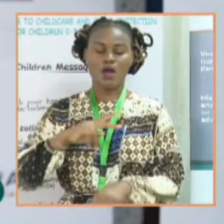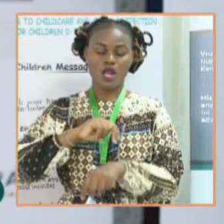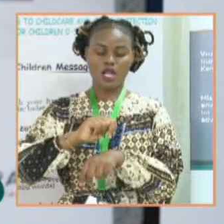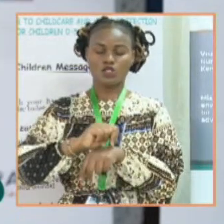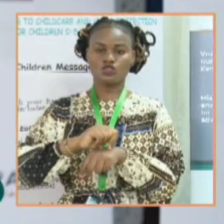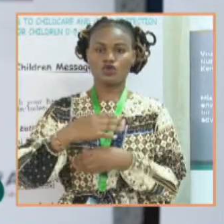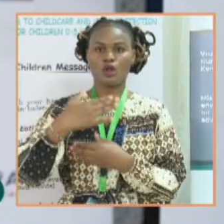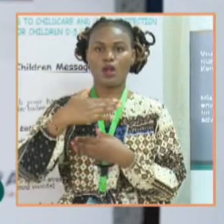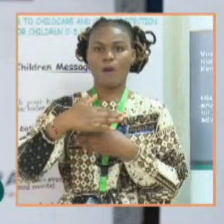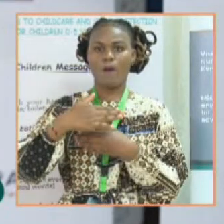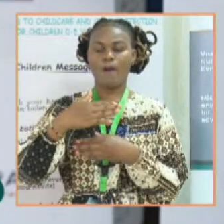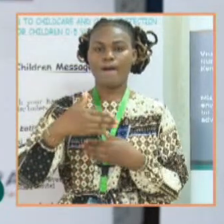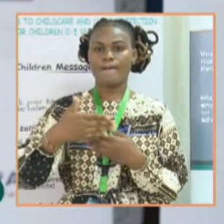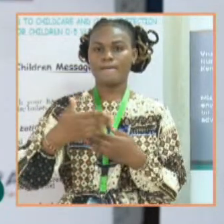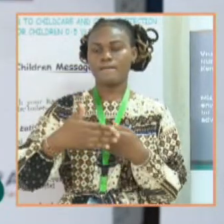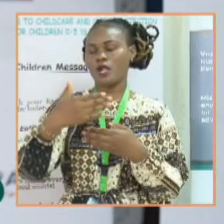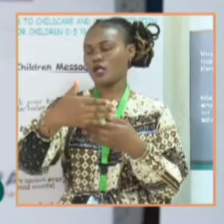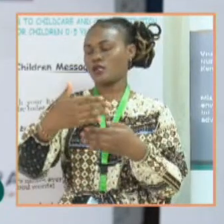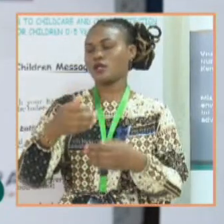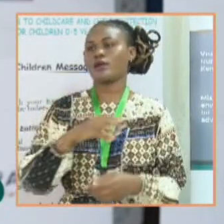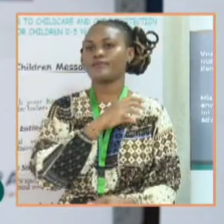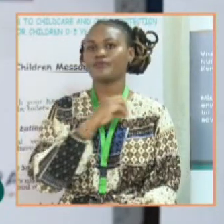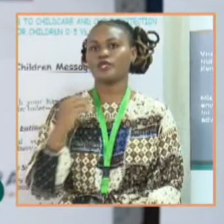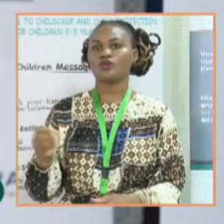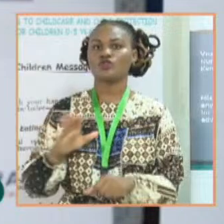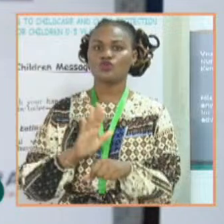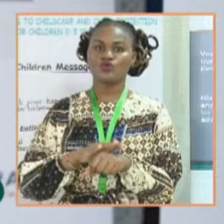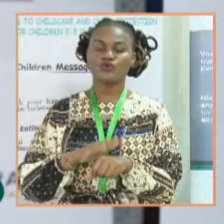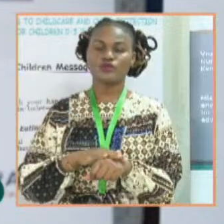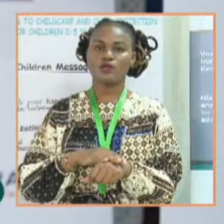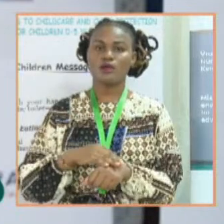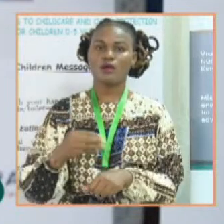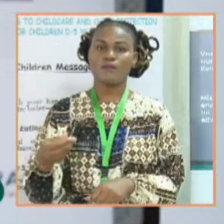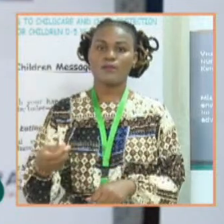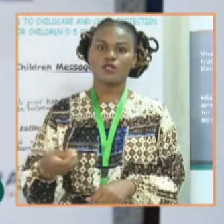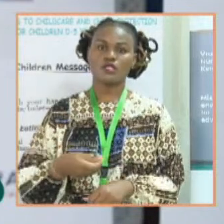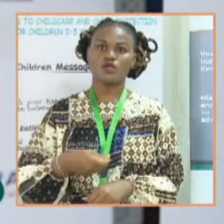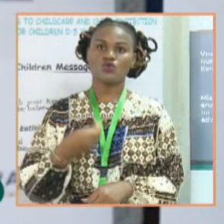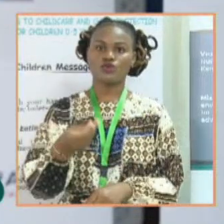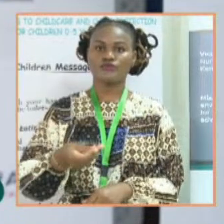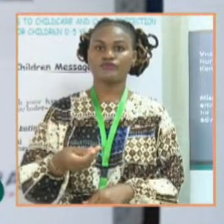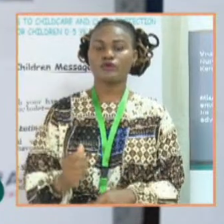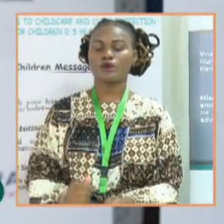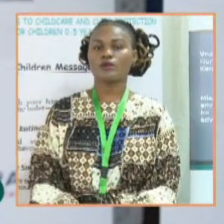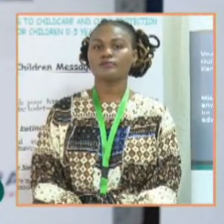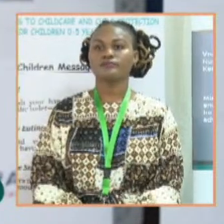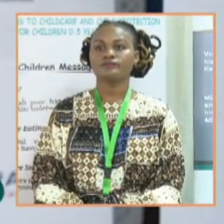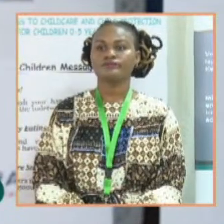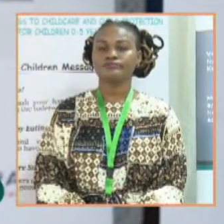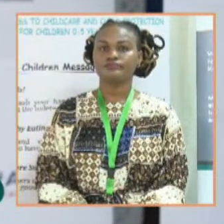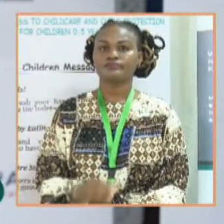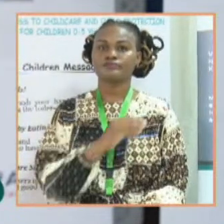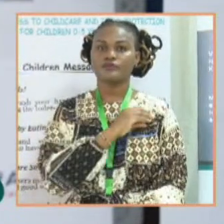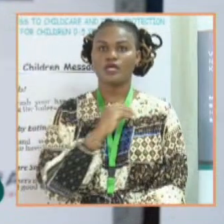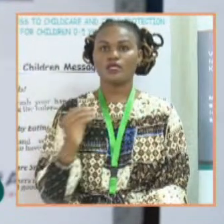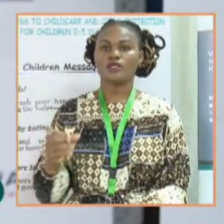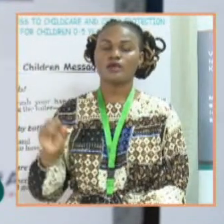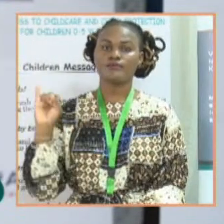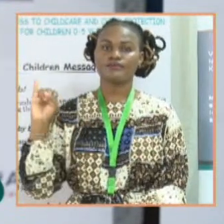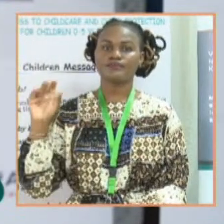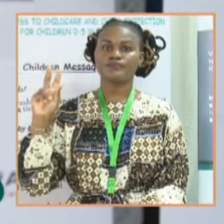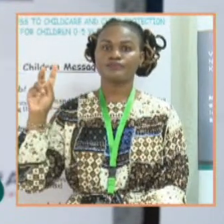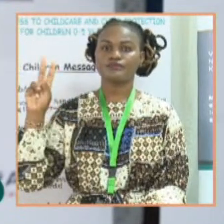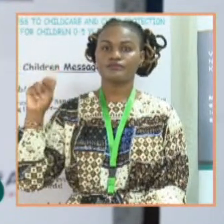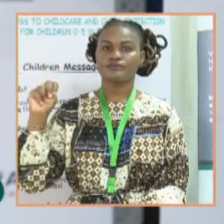and expenditure efficiency to allocate funds and fully utilize them for ECE